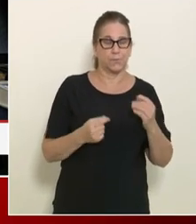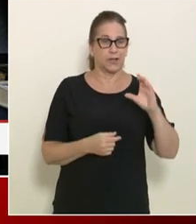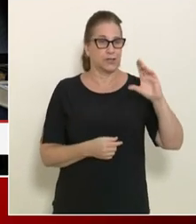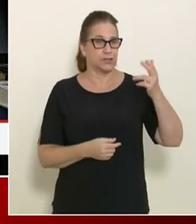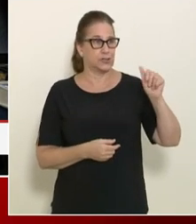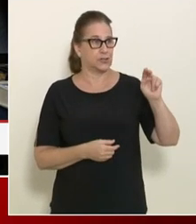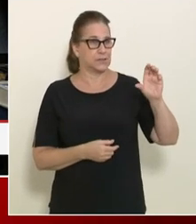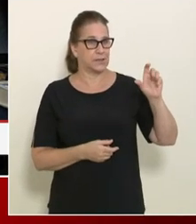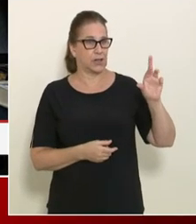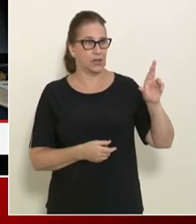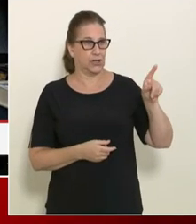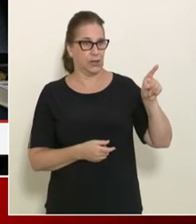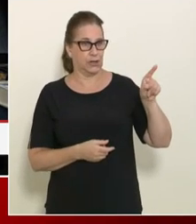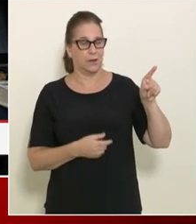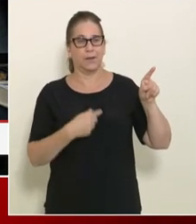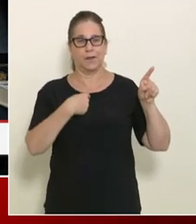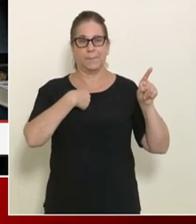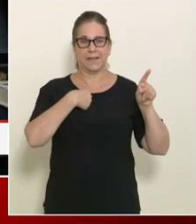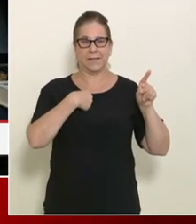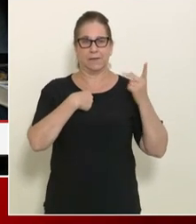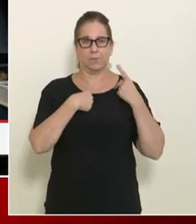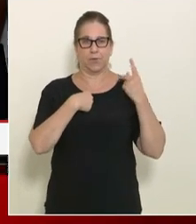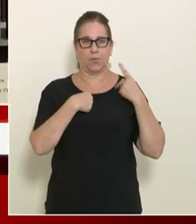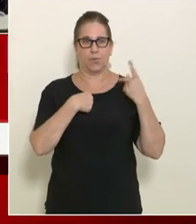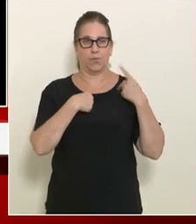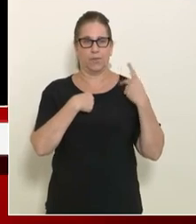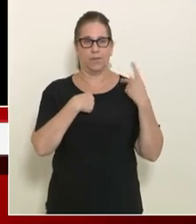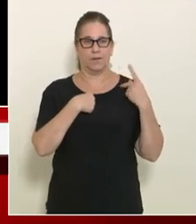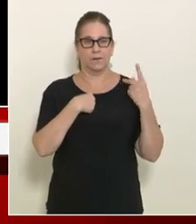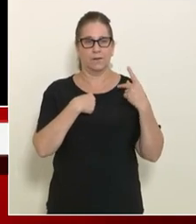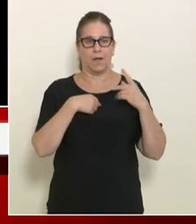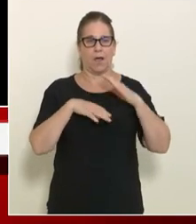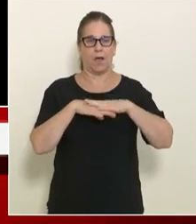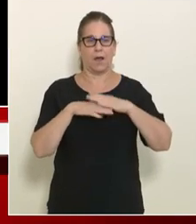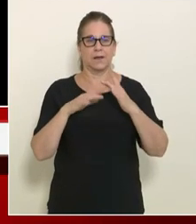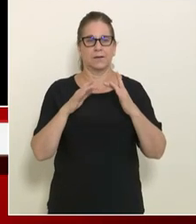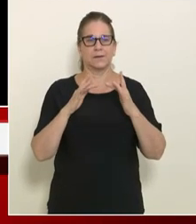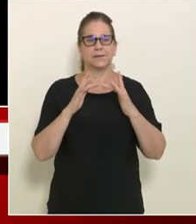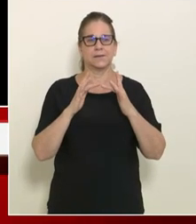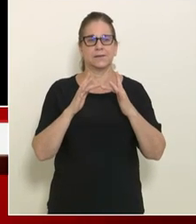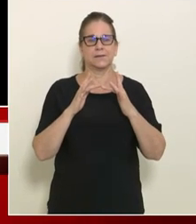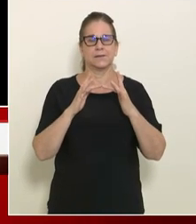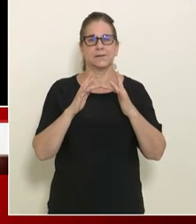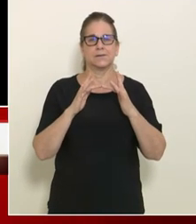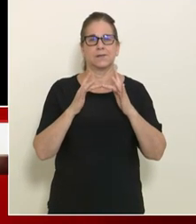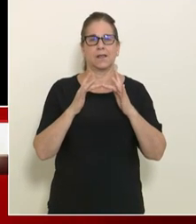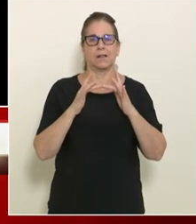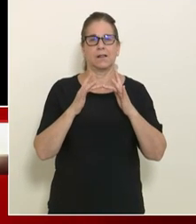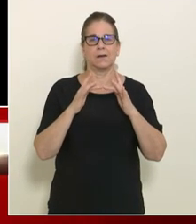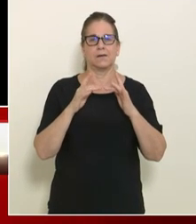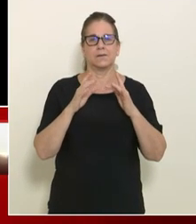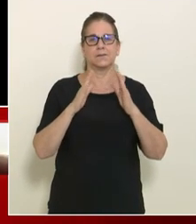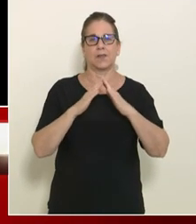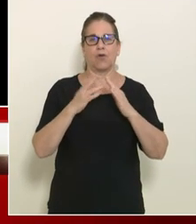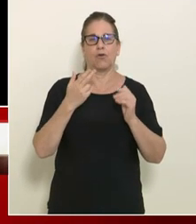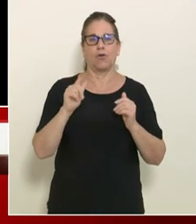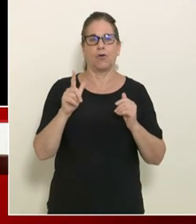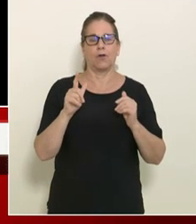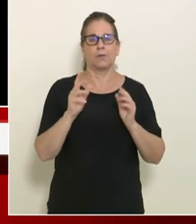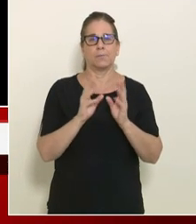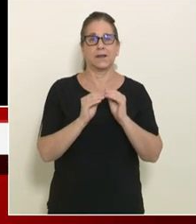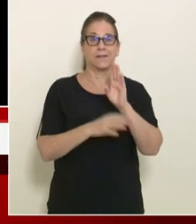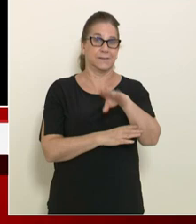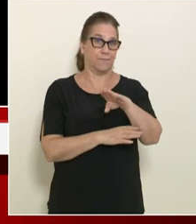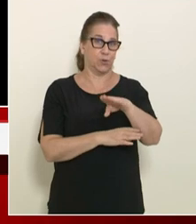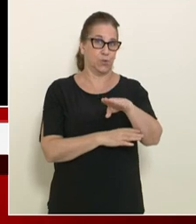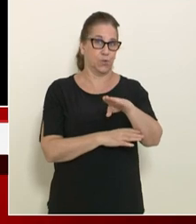a teletown hall, to discuss DCPS's first day of school. So please feel free to dial in. You can see the phone number there. Secondly, I wanted